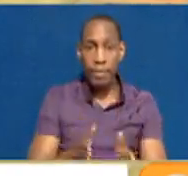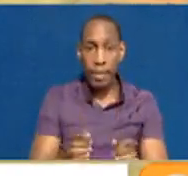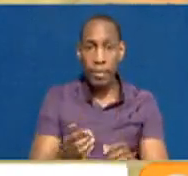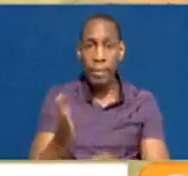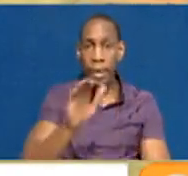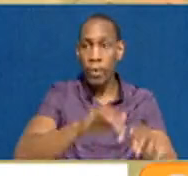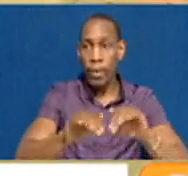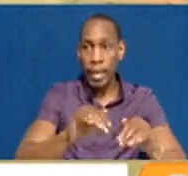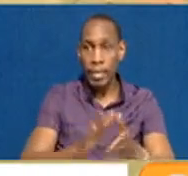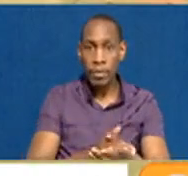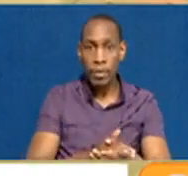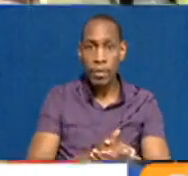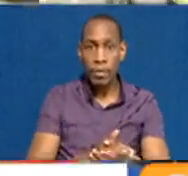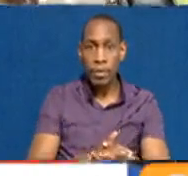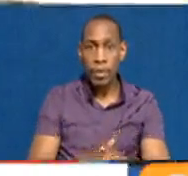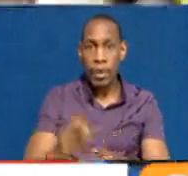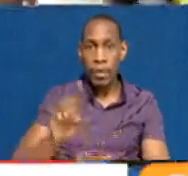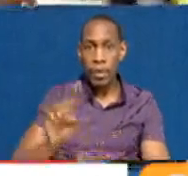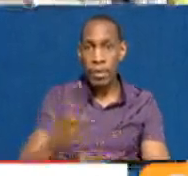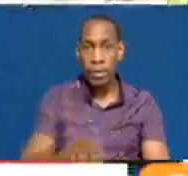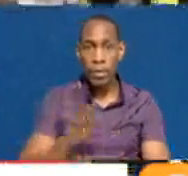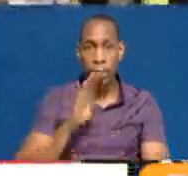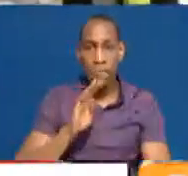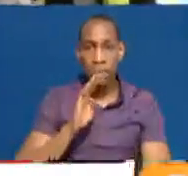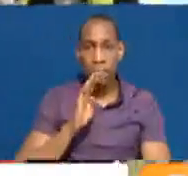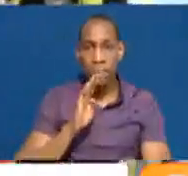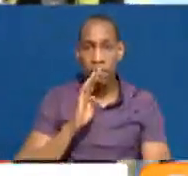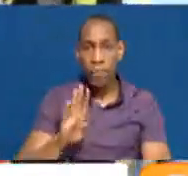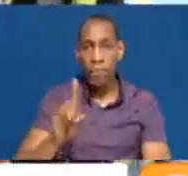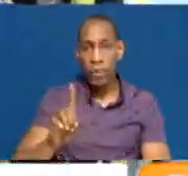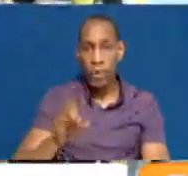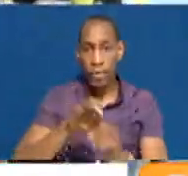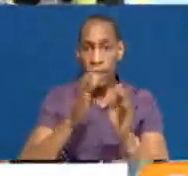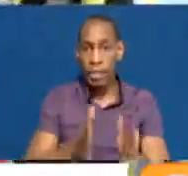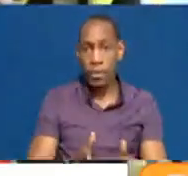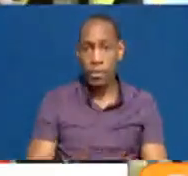to the ballot across the 1,041